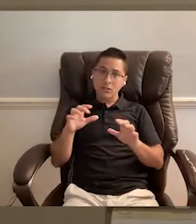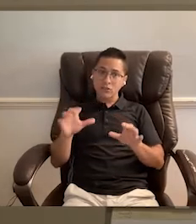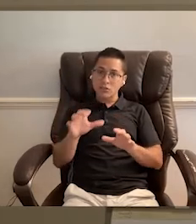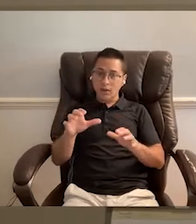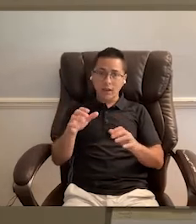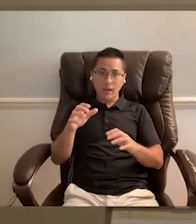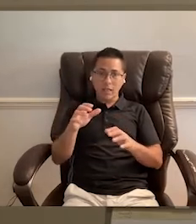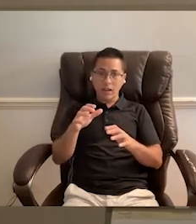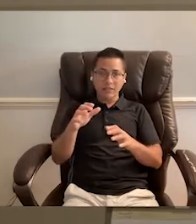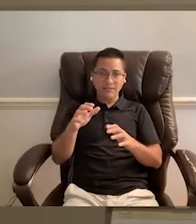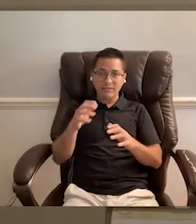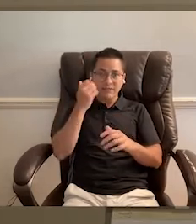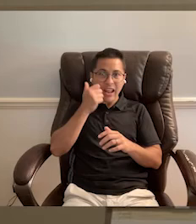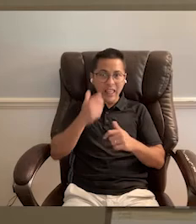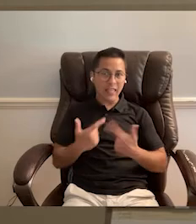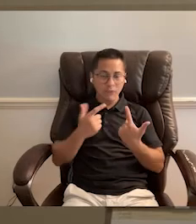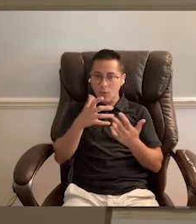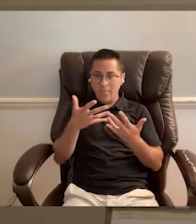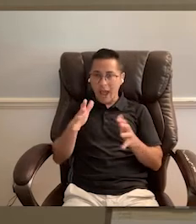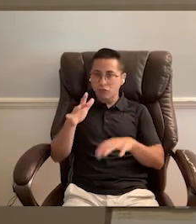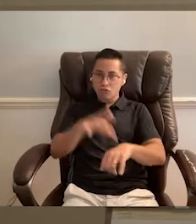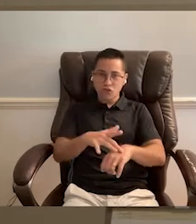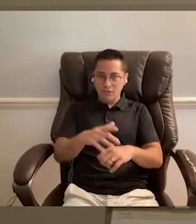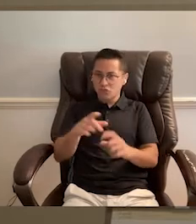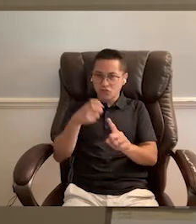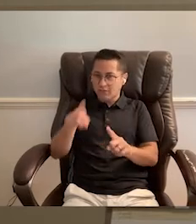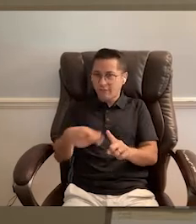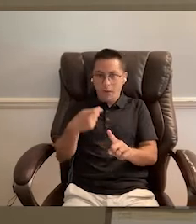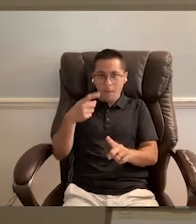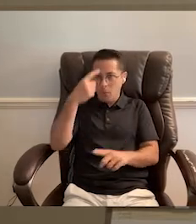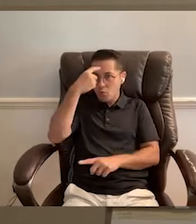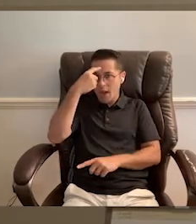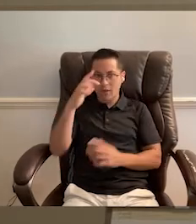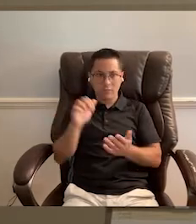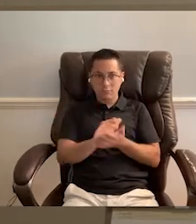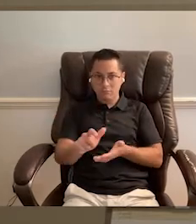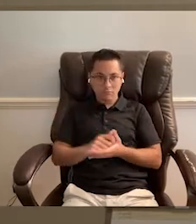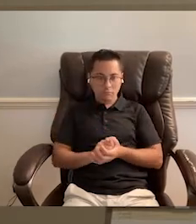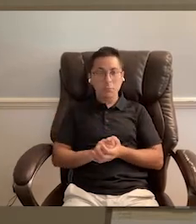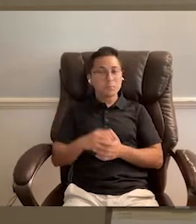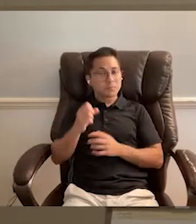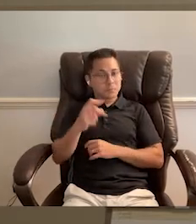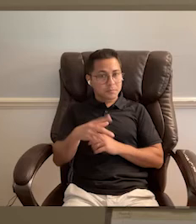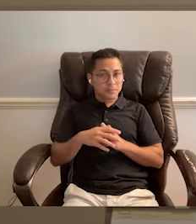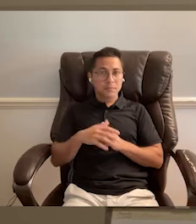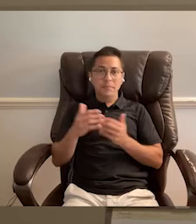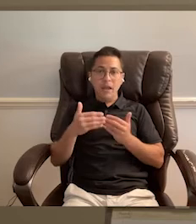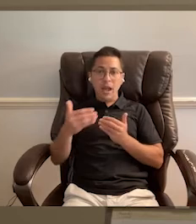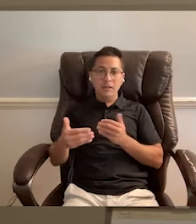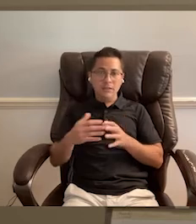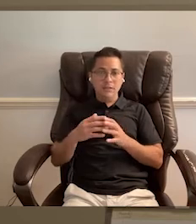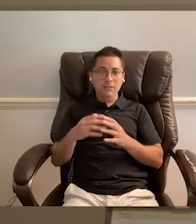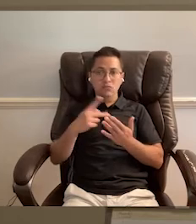I'm just going to run this video very quickly here. So the user selects things. So this is what the camera sees. We analyze what it sees, and then we